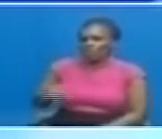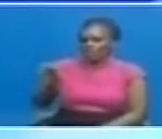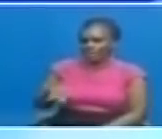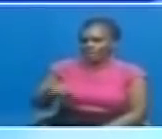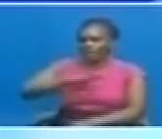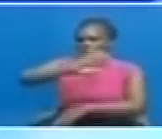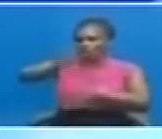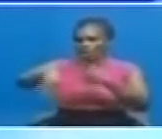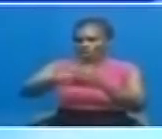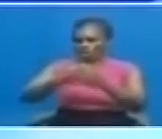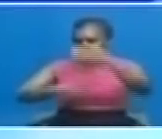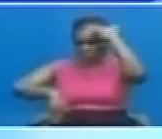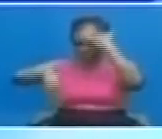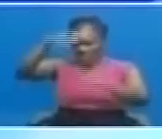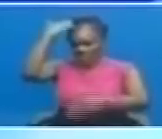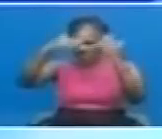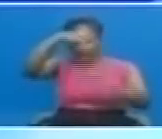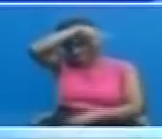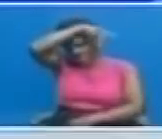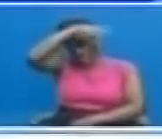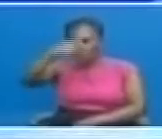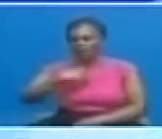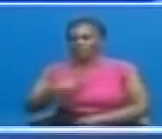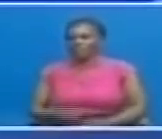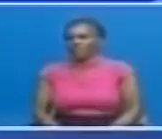are all university graduates.